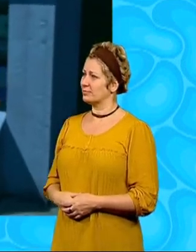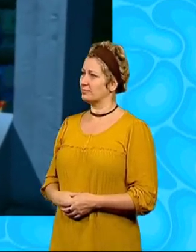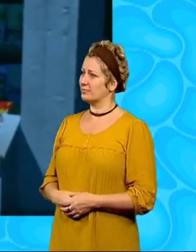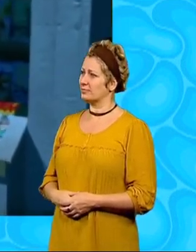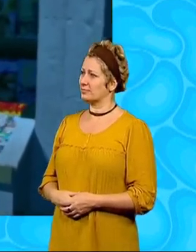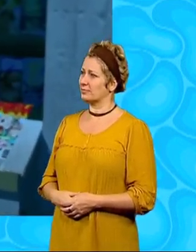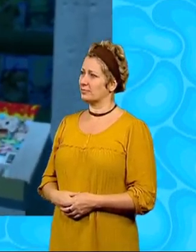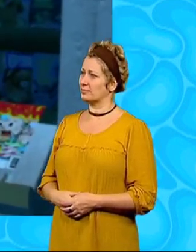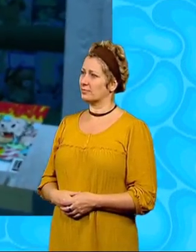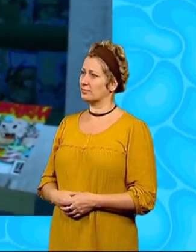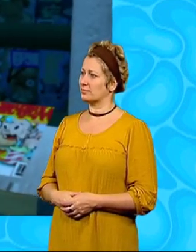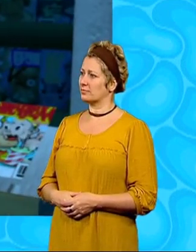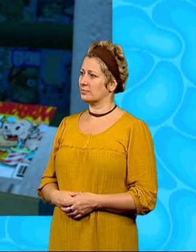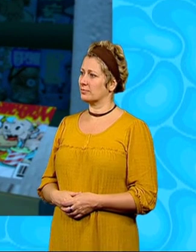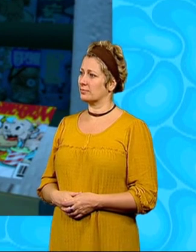Here goes.